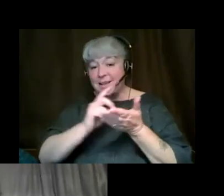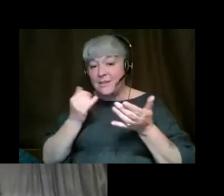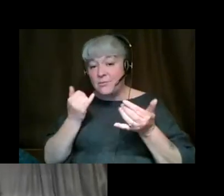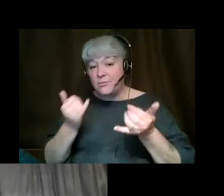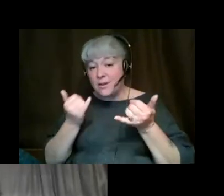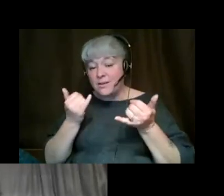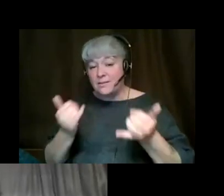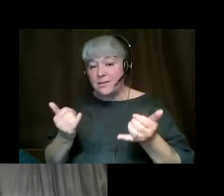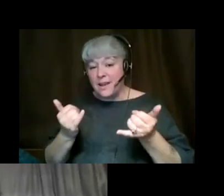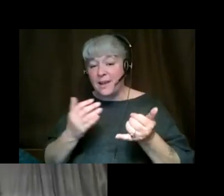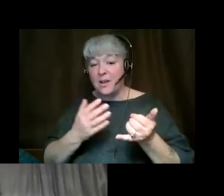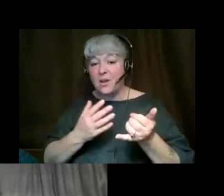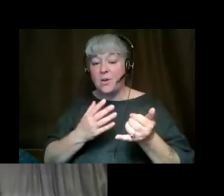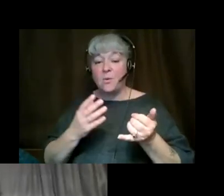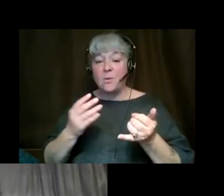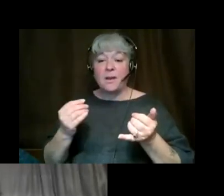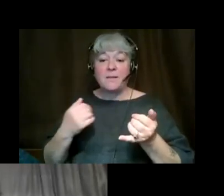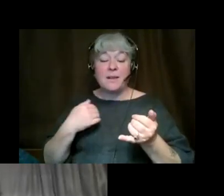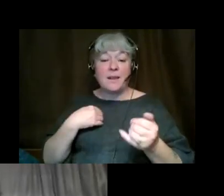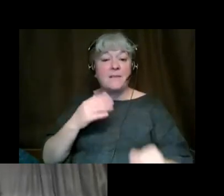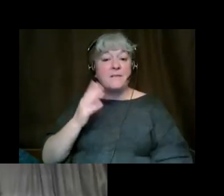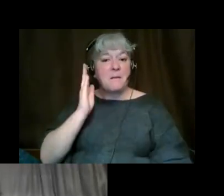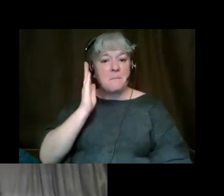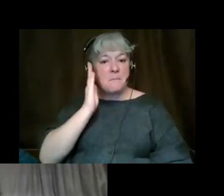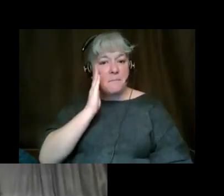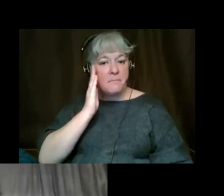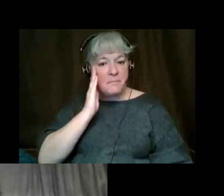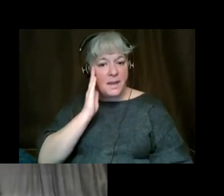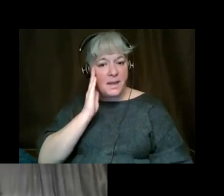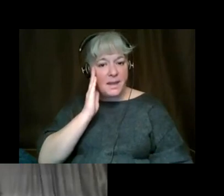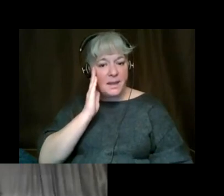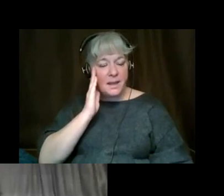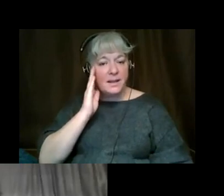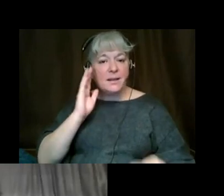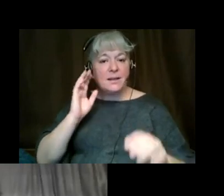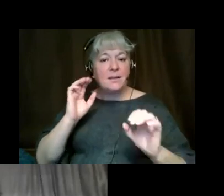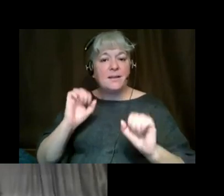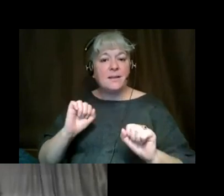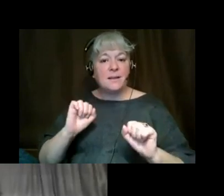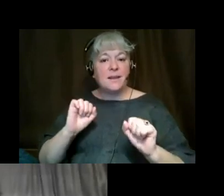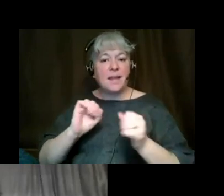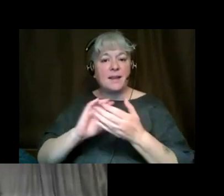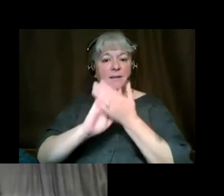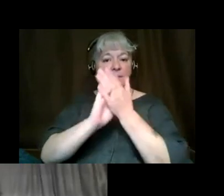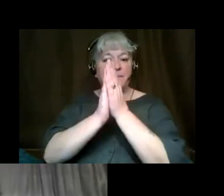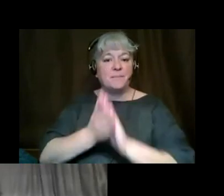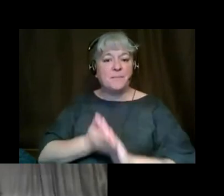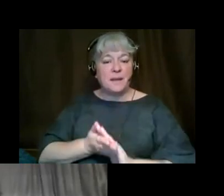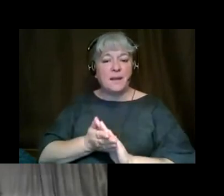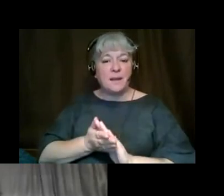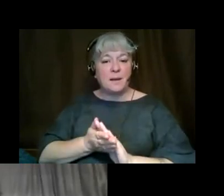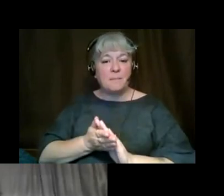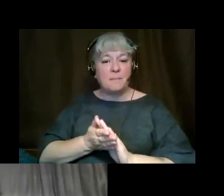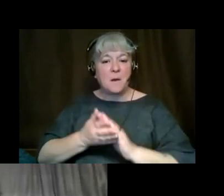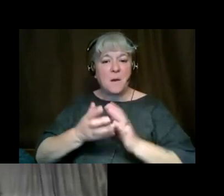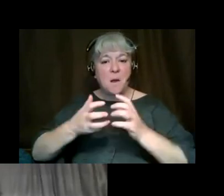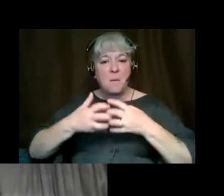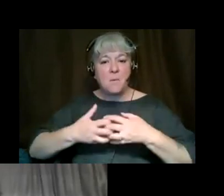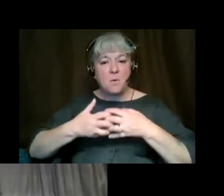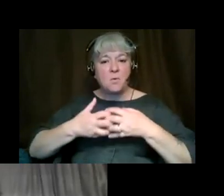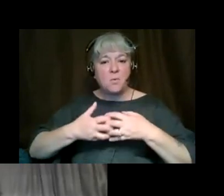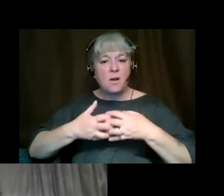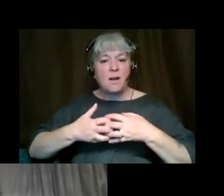they got a bed that can change into a motorized